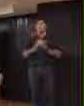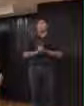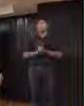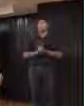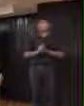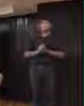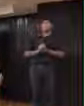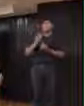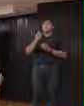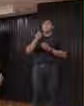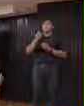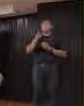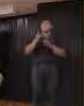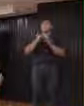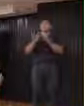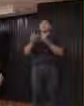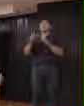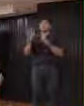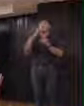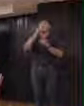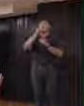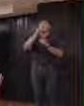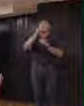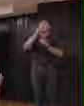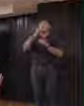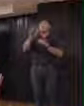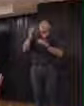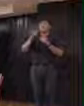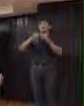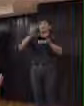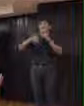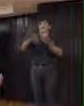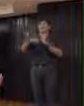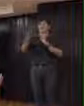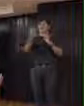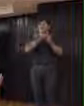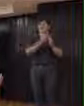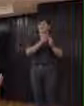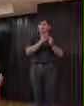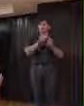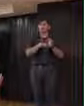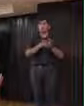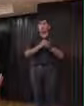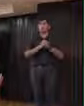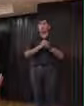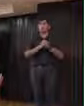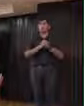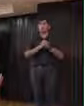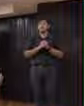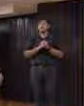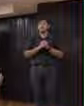So far as the 1977 elections are concerned, you see